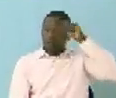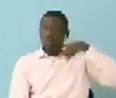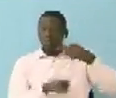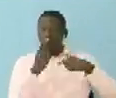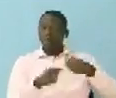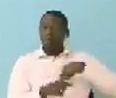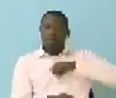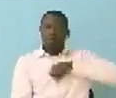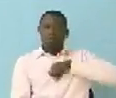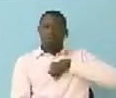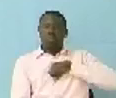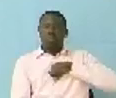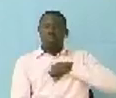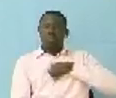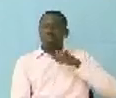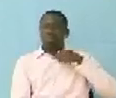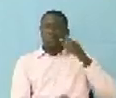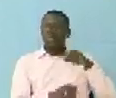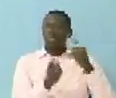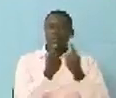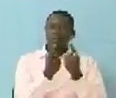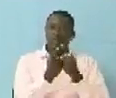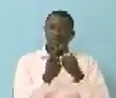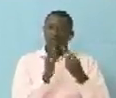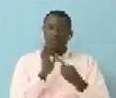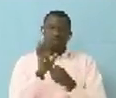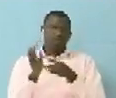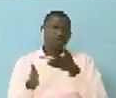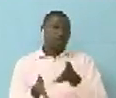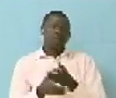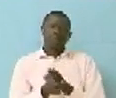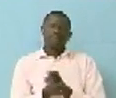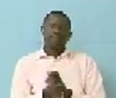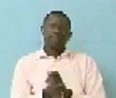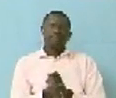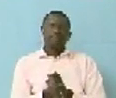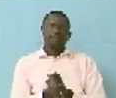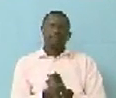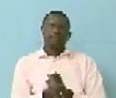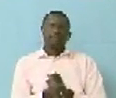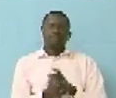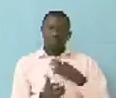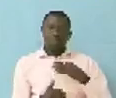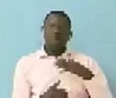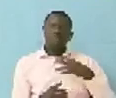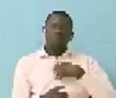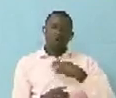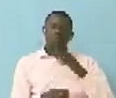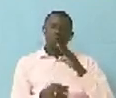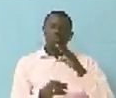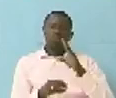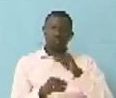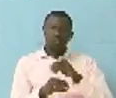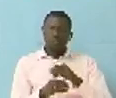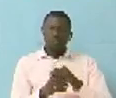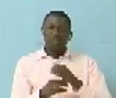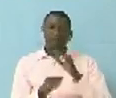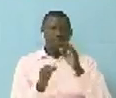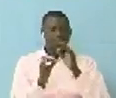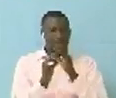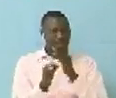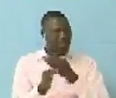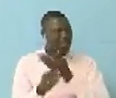There should not be any exaggeration here. Okay. I would do it piecemeal. Who